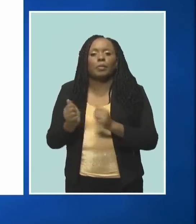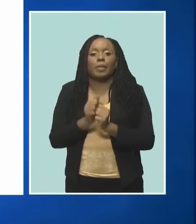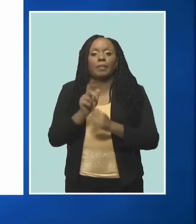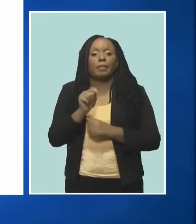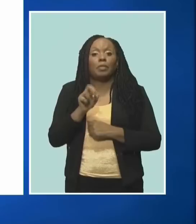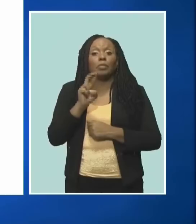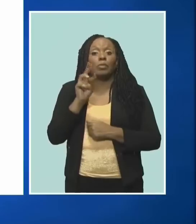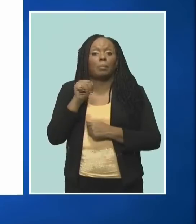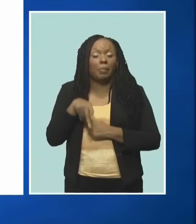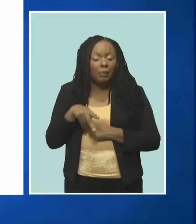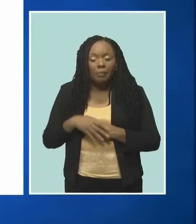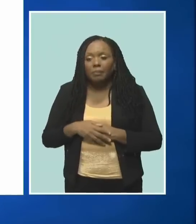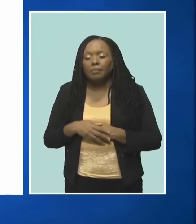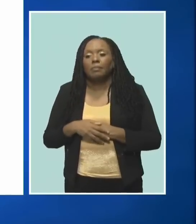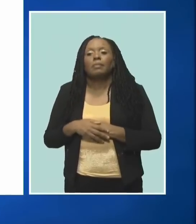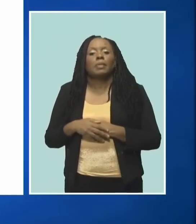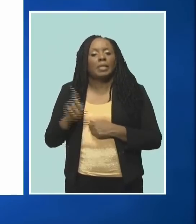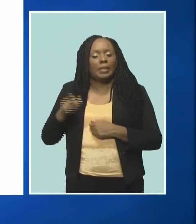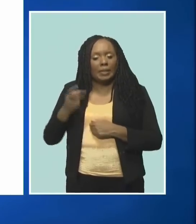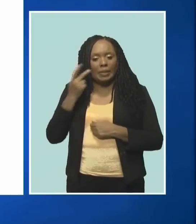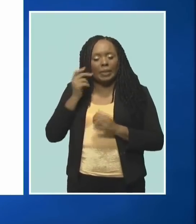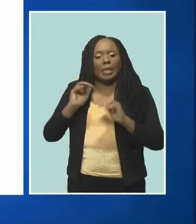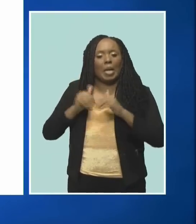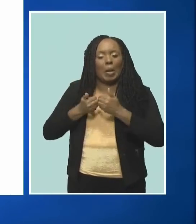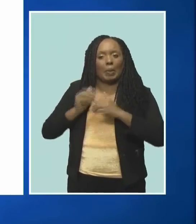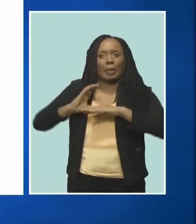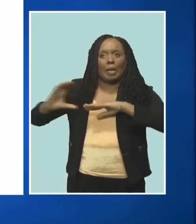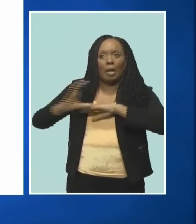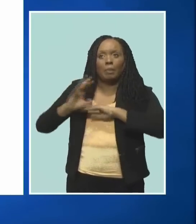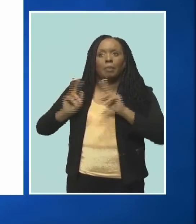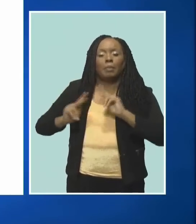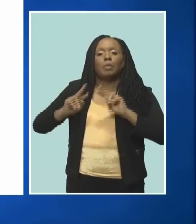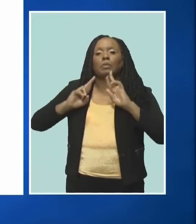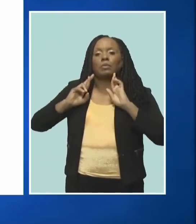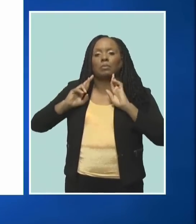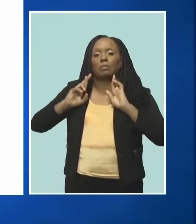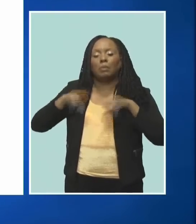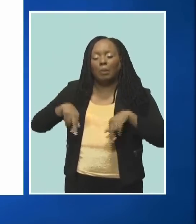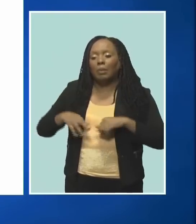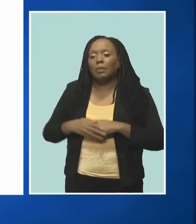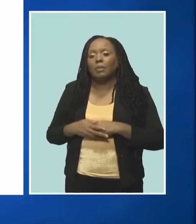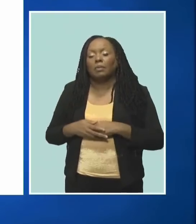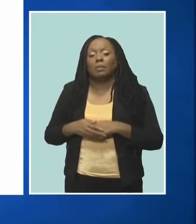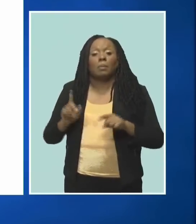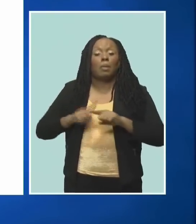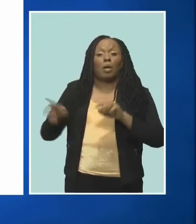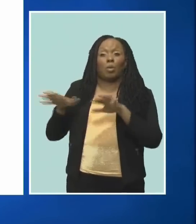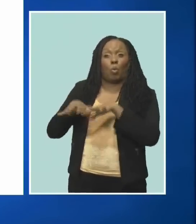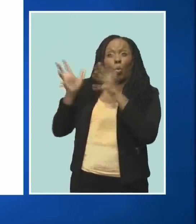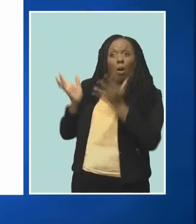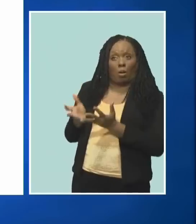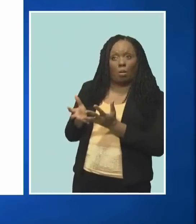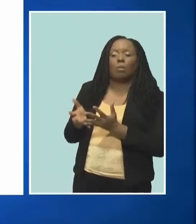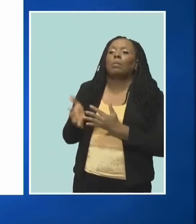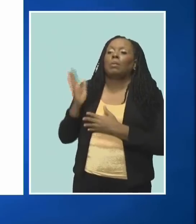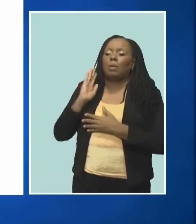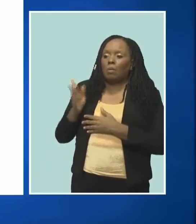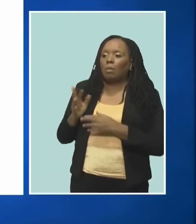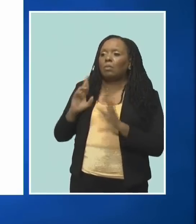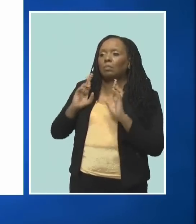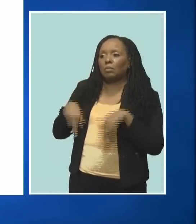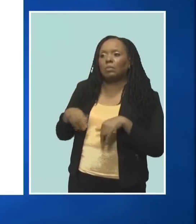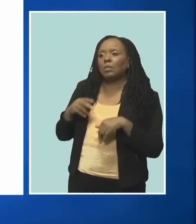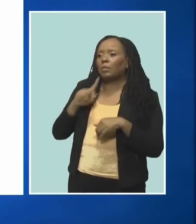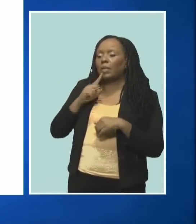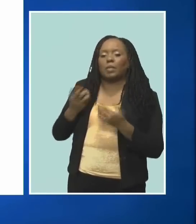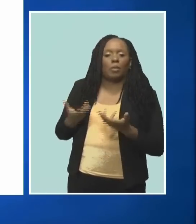will react. I think it's a situation where the global order really requires very much that you not have a President